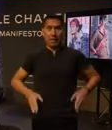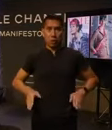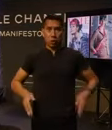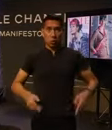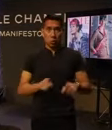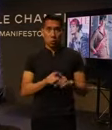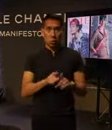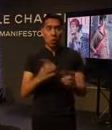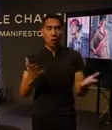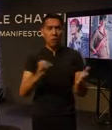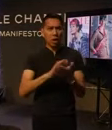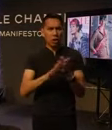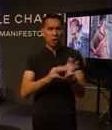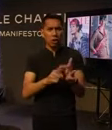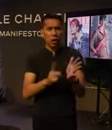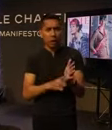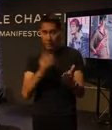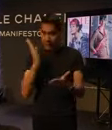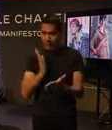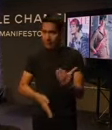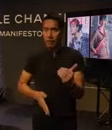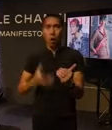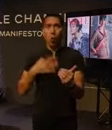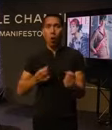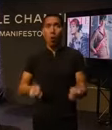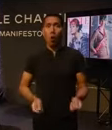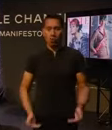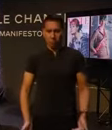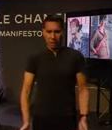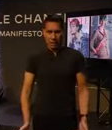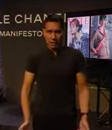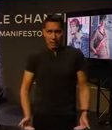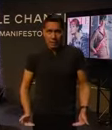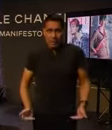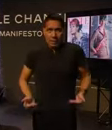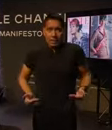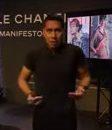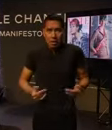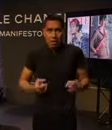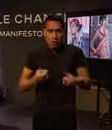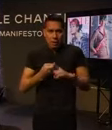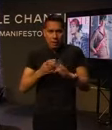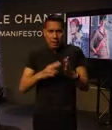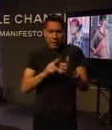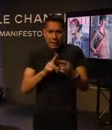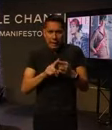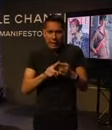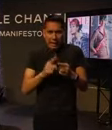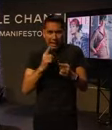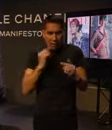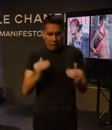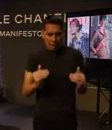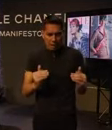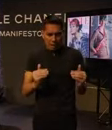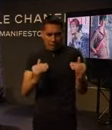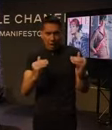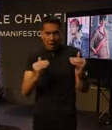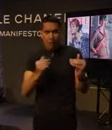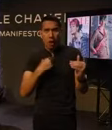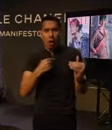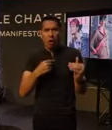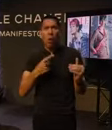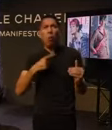absolutely never wanted to raise the skirt above the knee line because she felt that the knee was the most ugly part of a woman's,